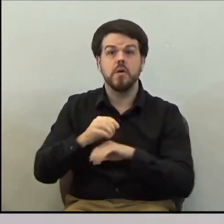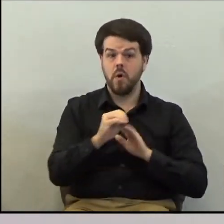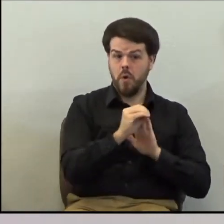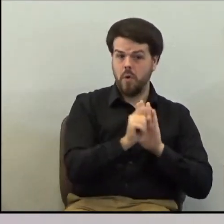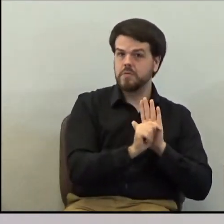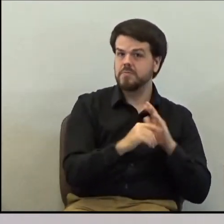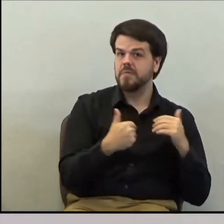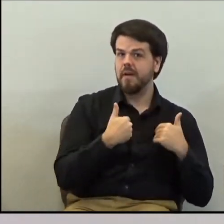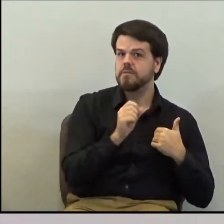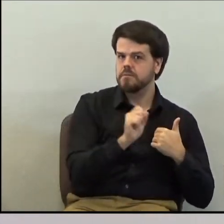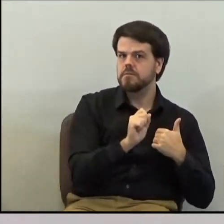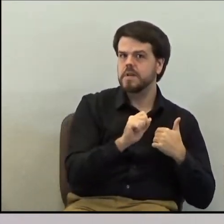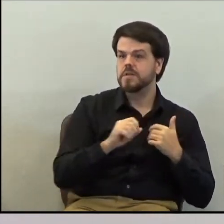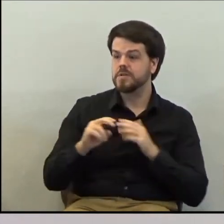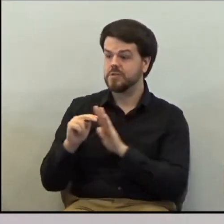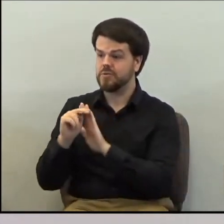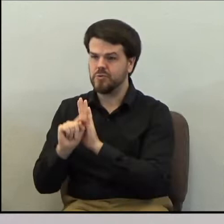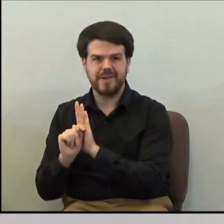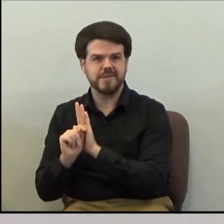not the New Testament.